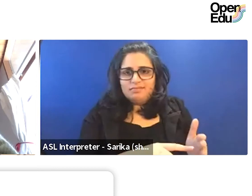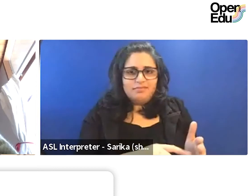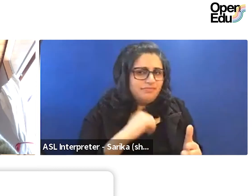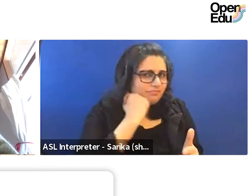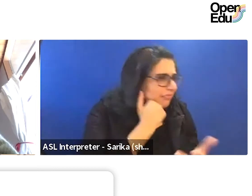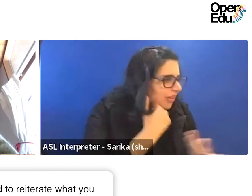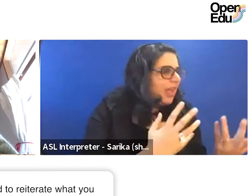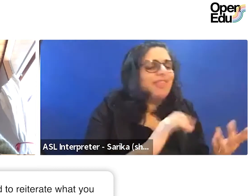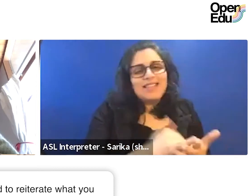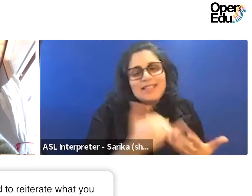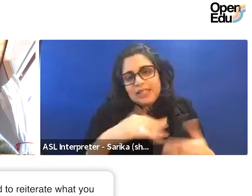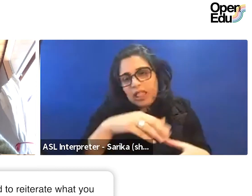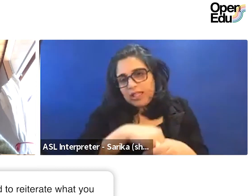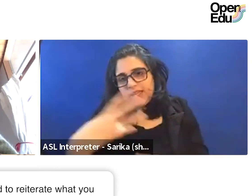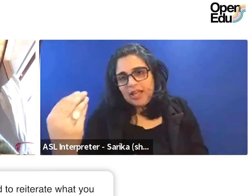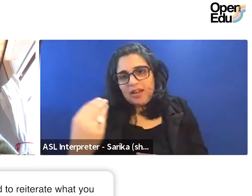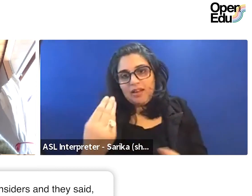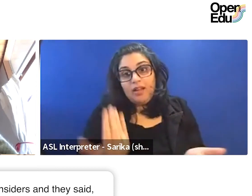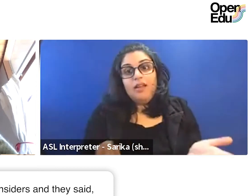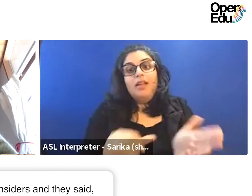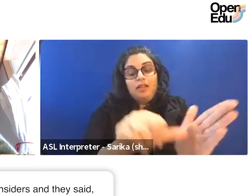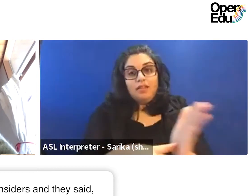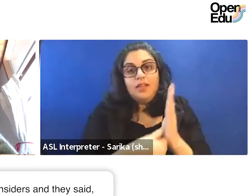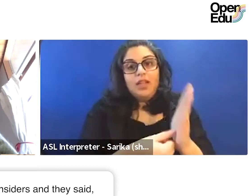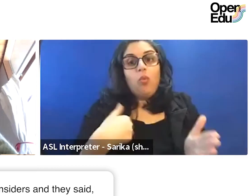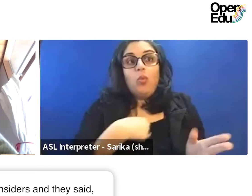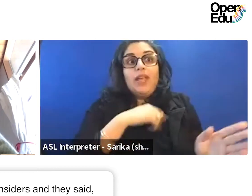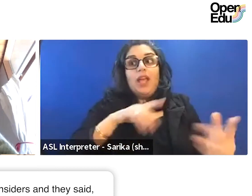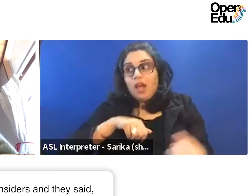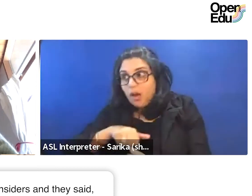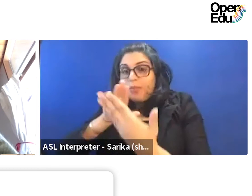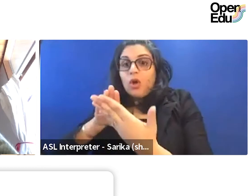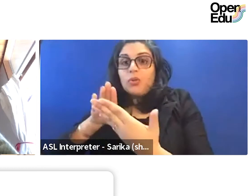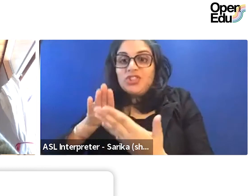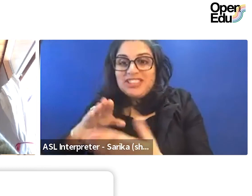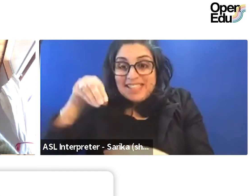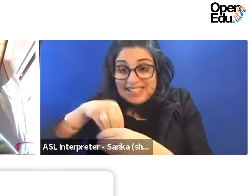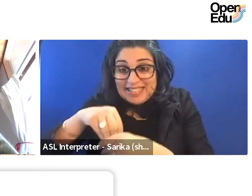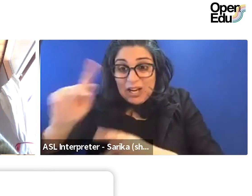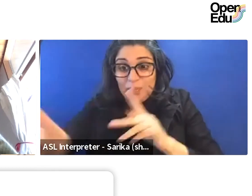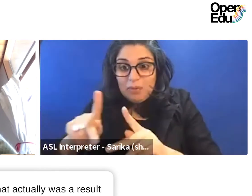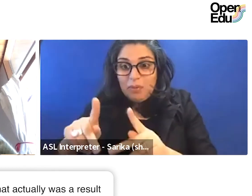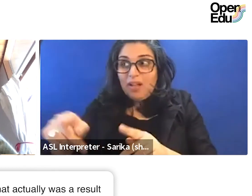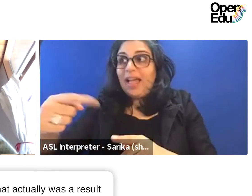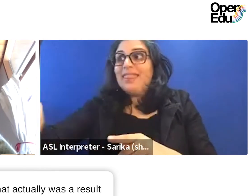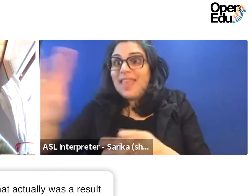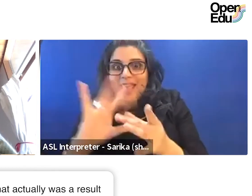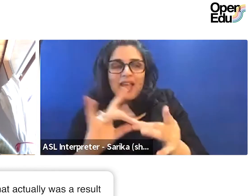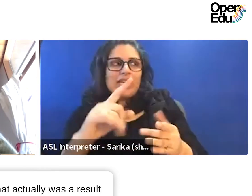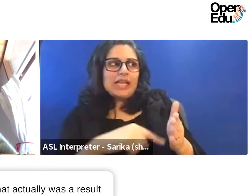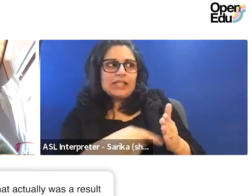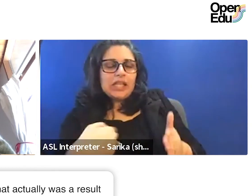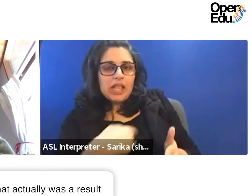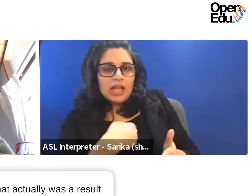an inside-outside game. And to reiterate what you said, we went to insiders and they said, cancel us, because that's the leverage that we need. So that